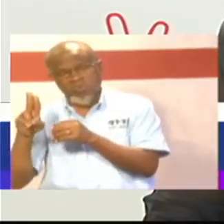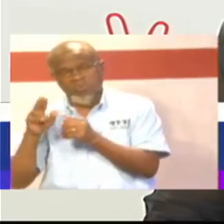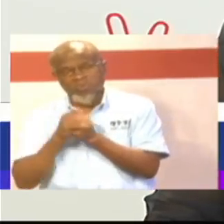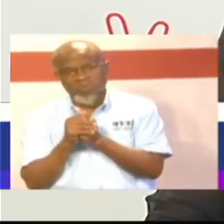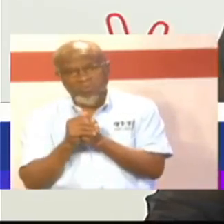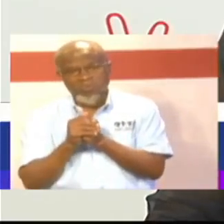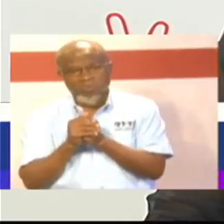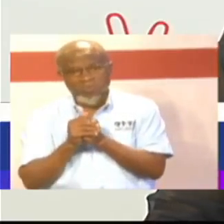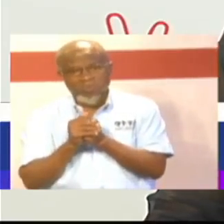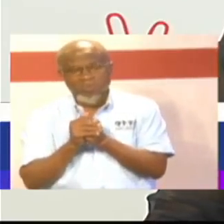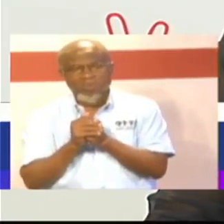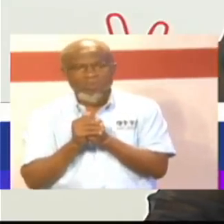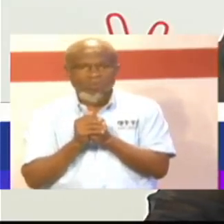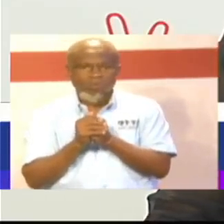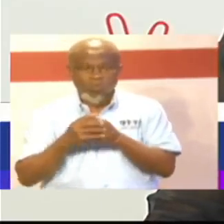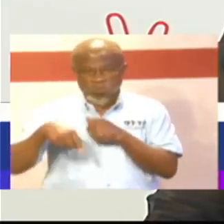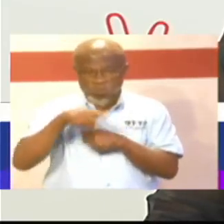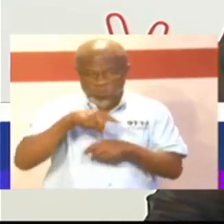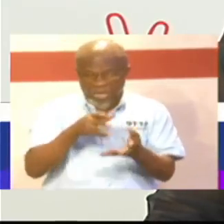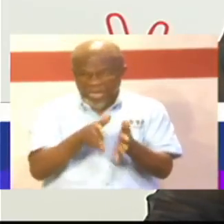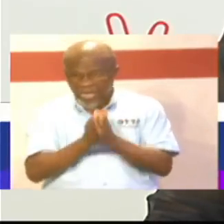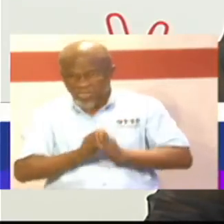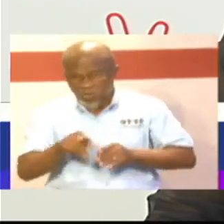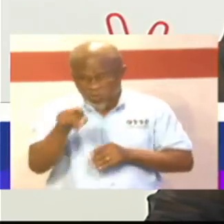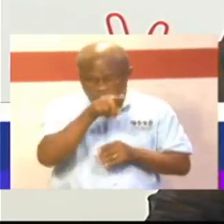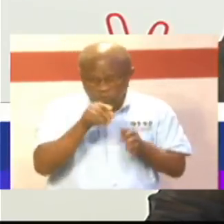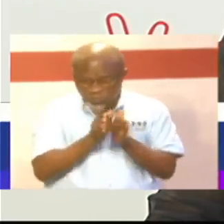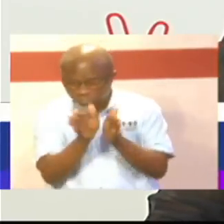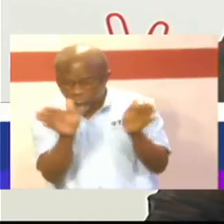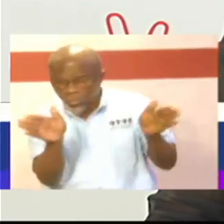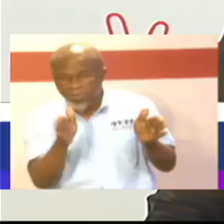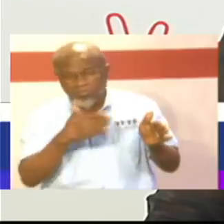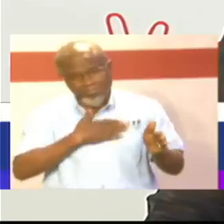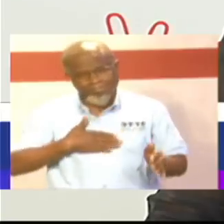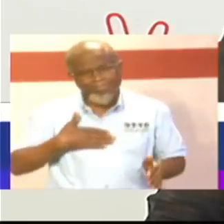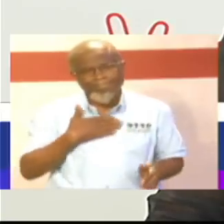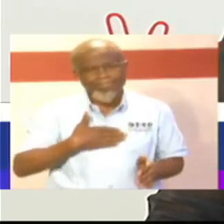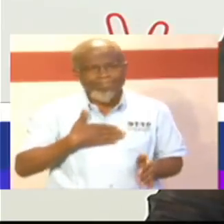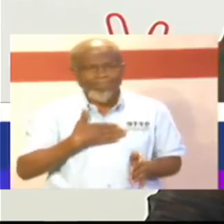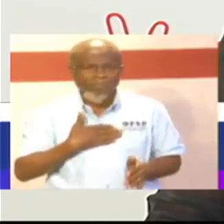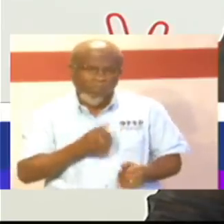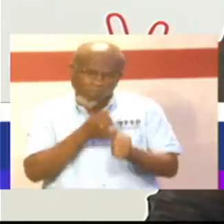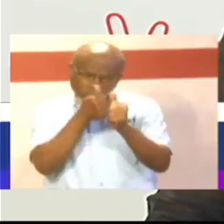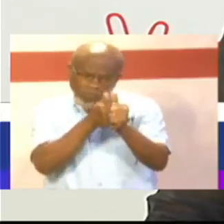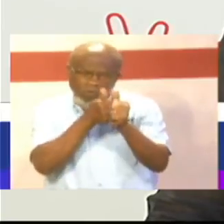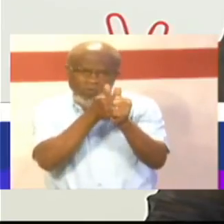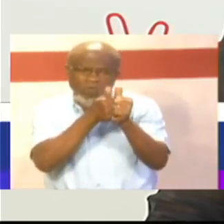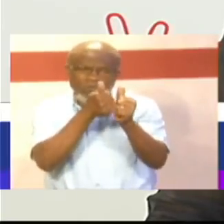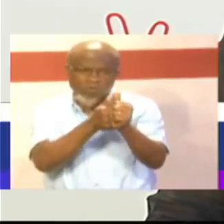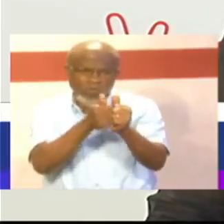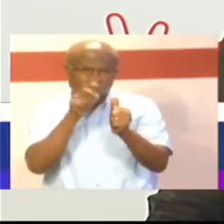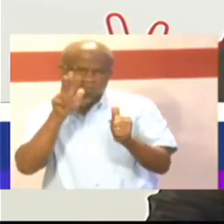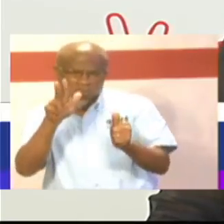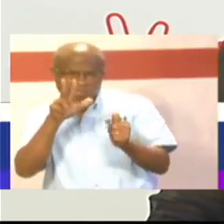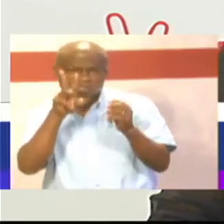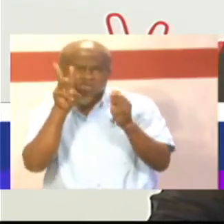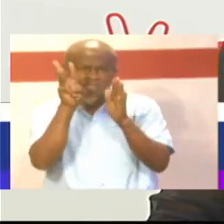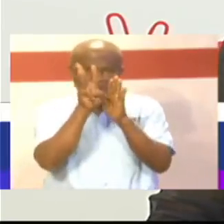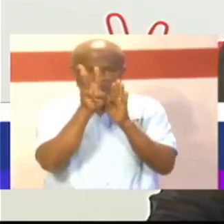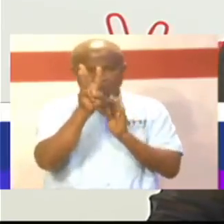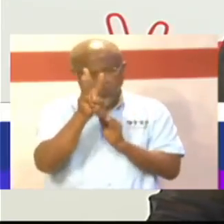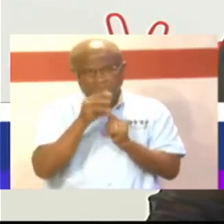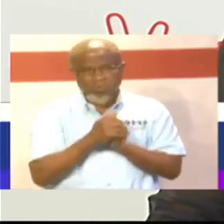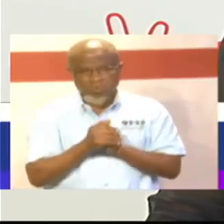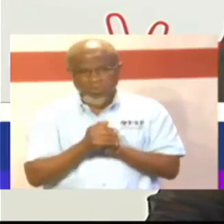of our facilities. We ask members of the population to please continue to follow the 3 W's, even if you are